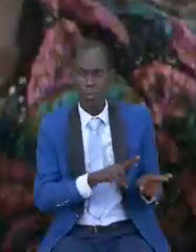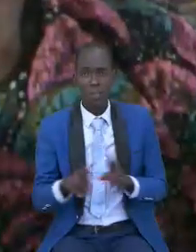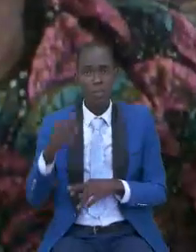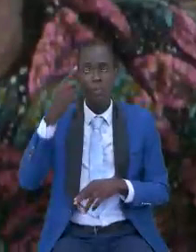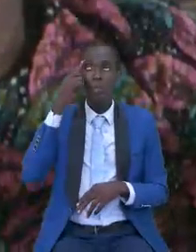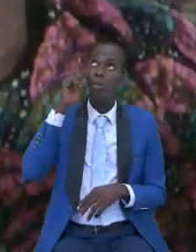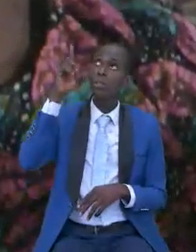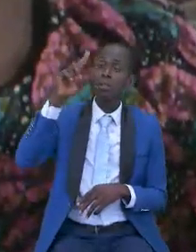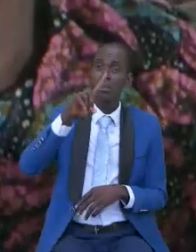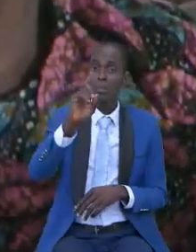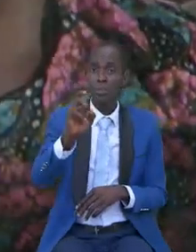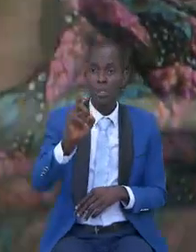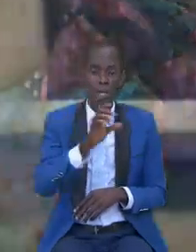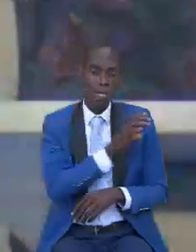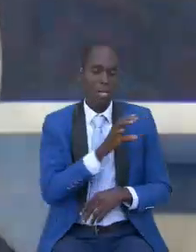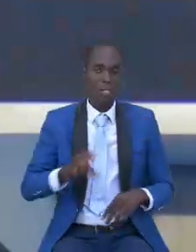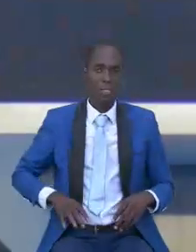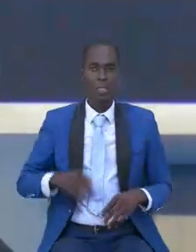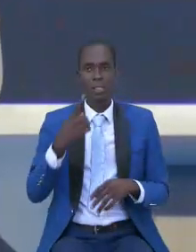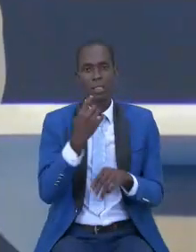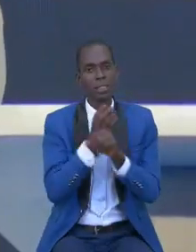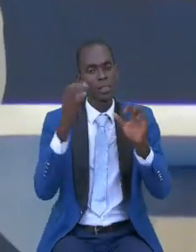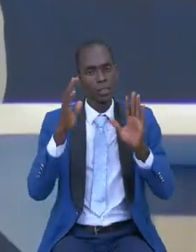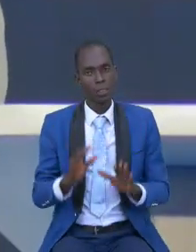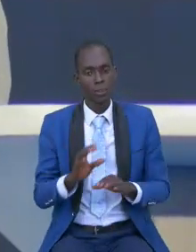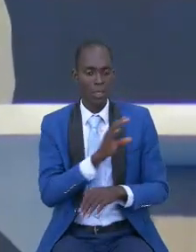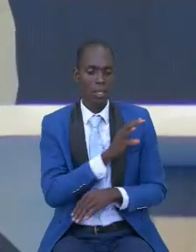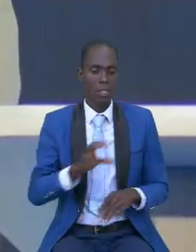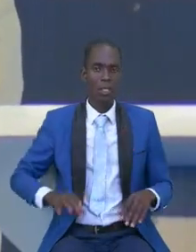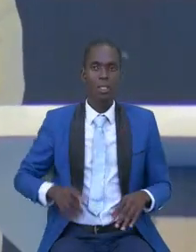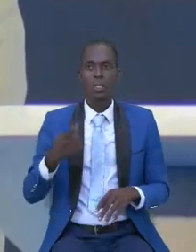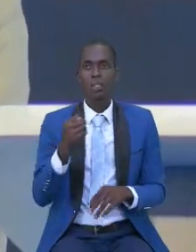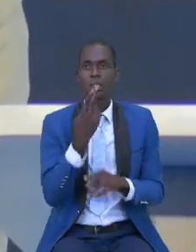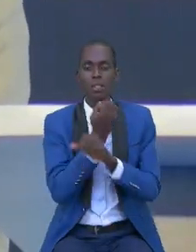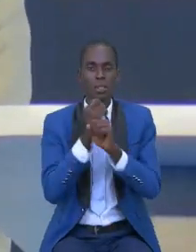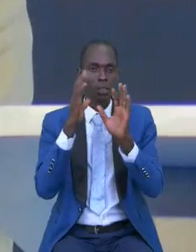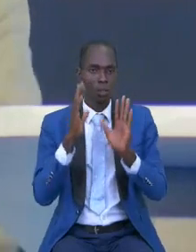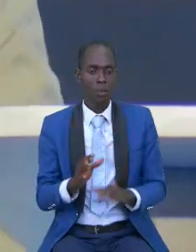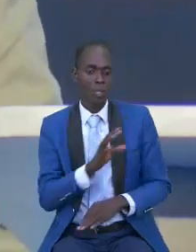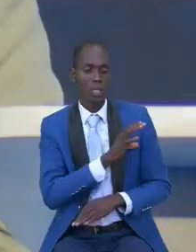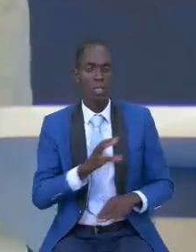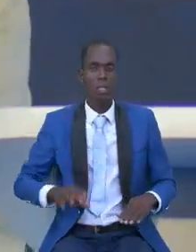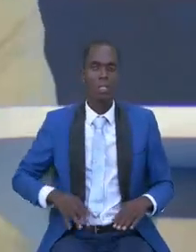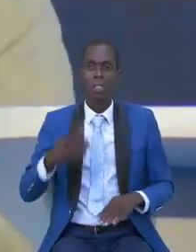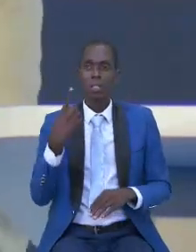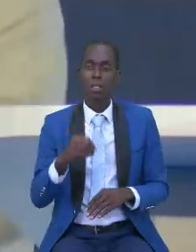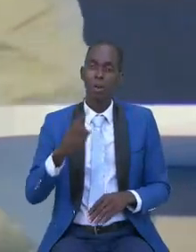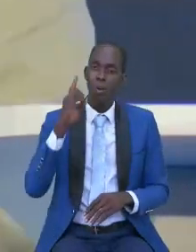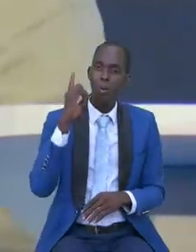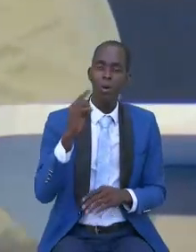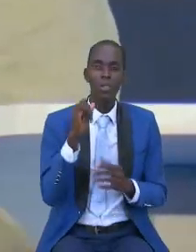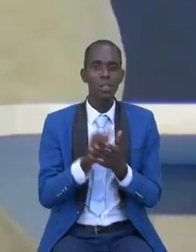him? Yes. Christ the Savior, Christ the Redeemer, Christ the one that